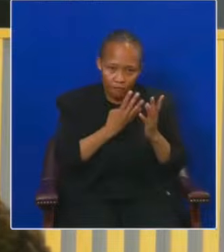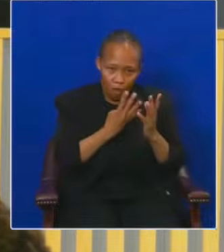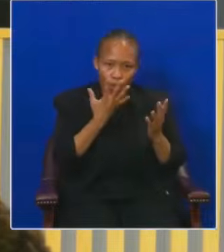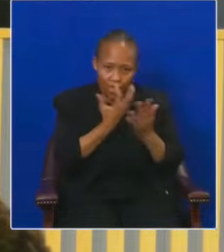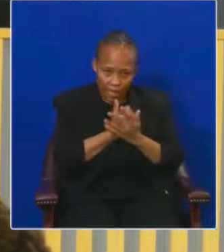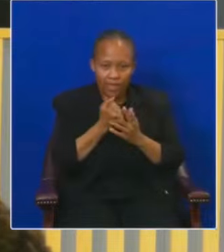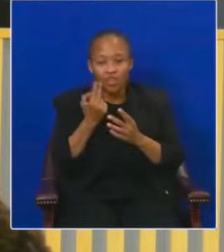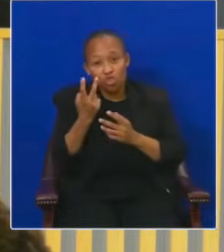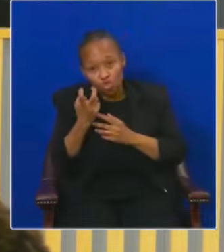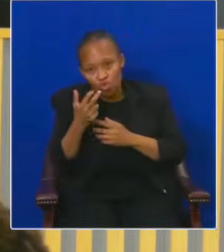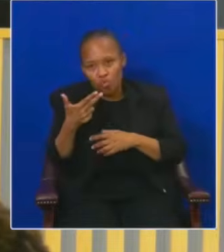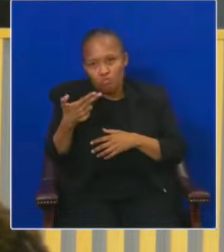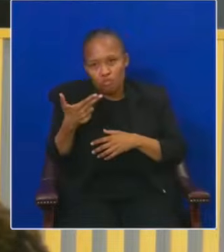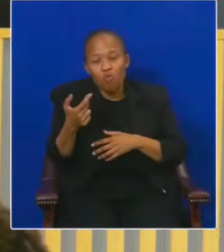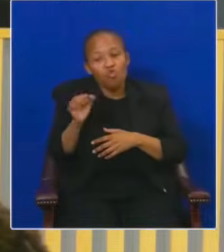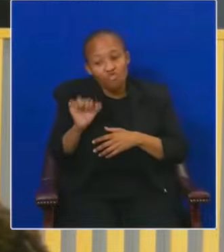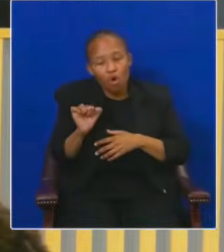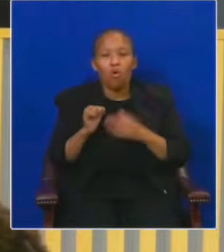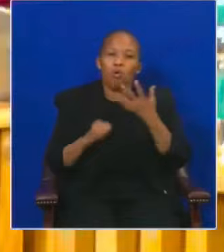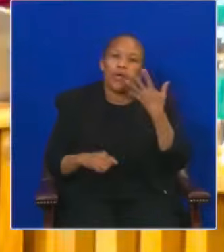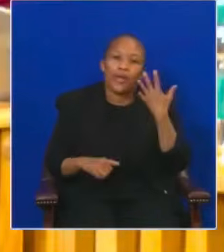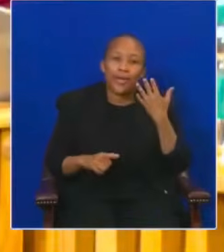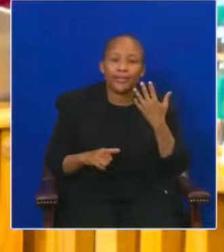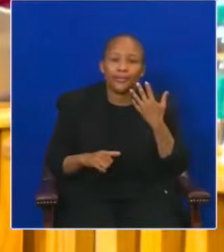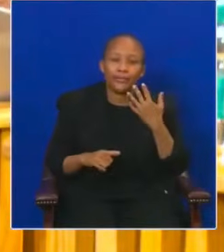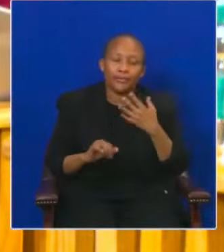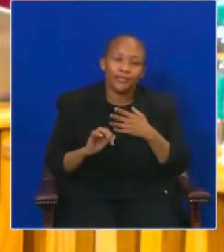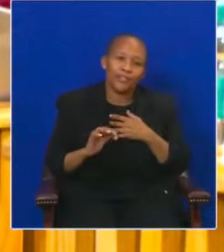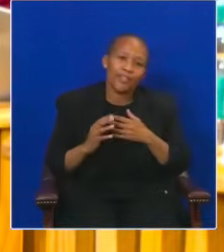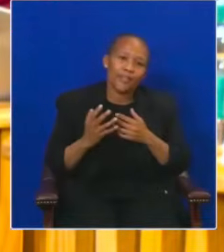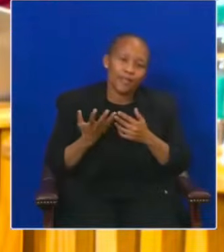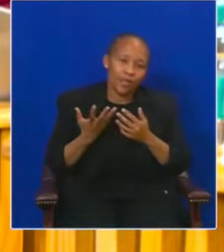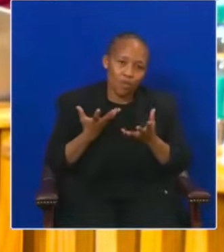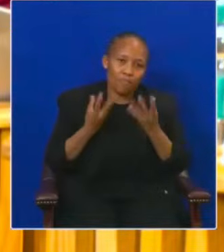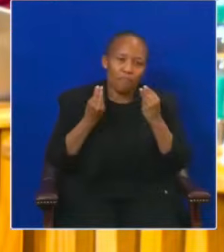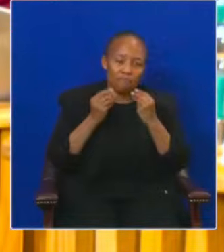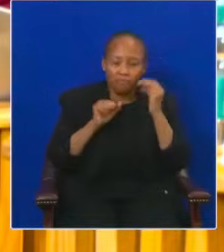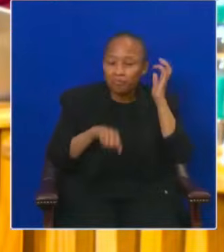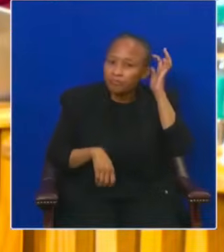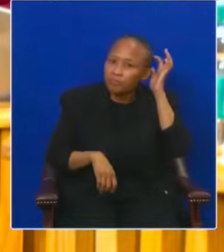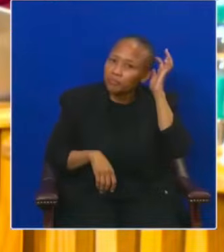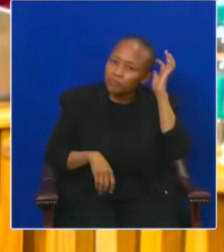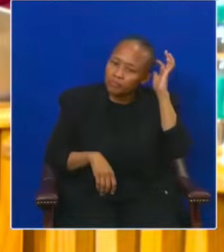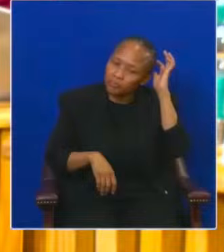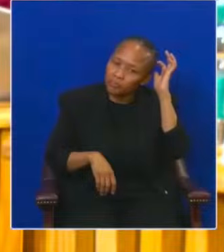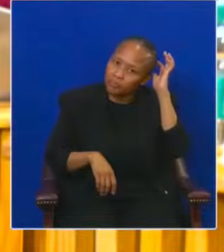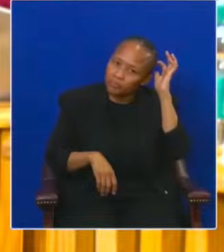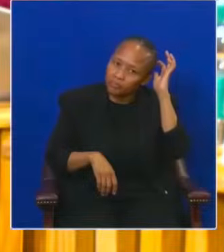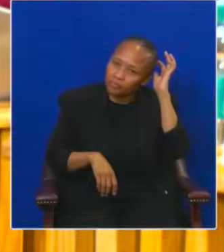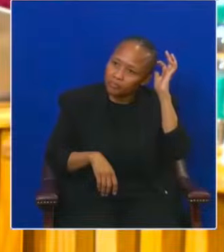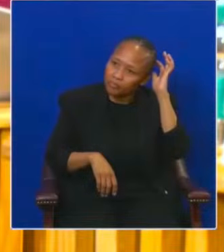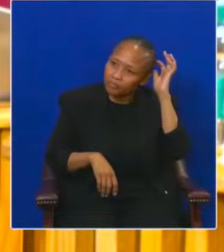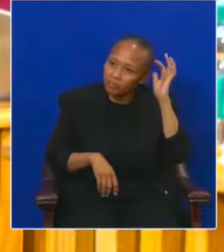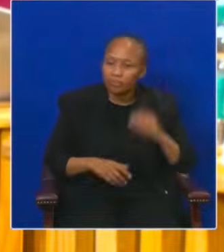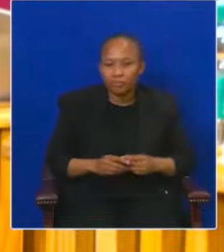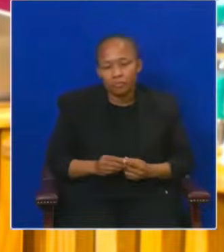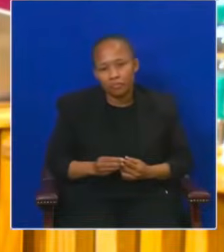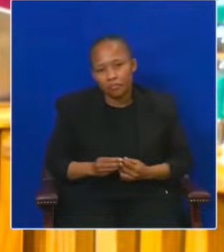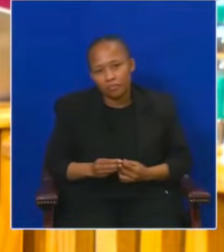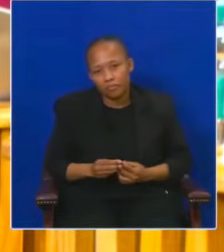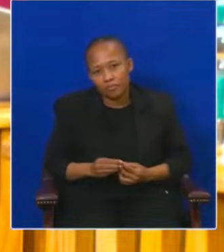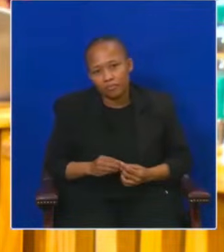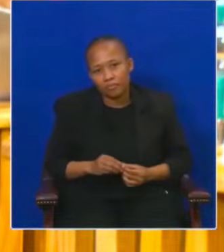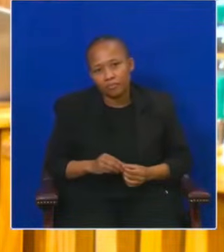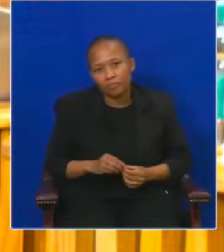Thank you, Witness C. Can I request you to turn to Annexure